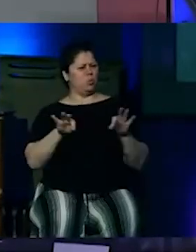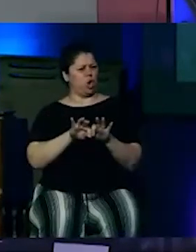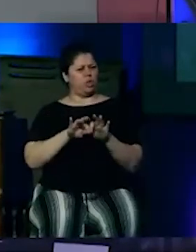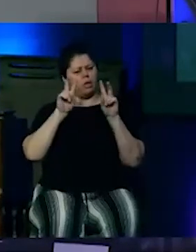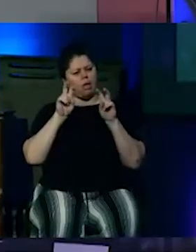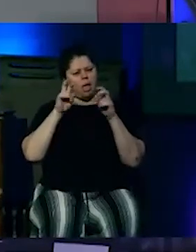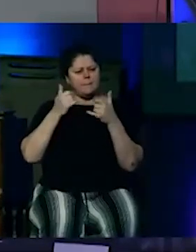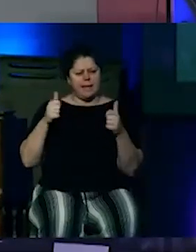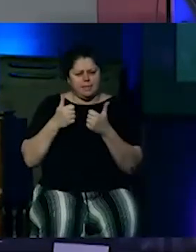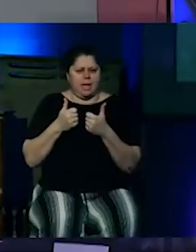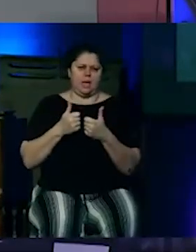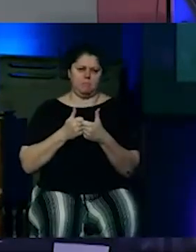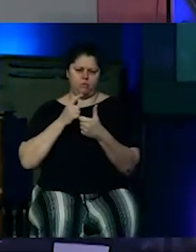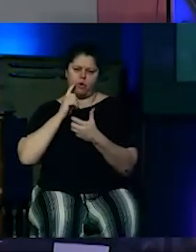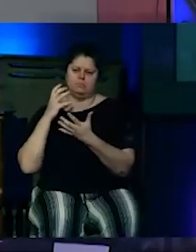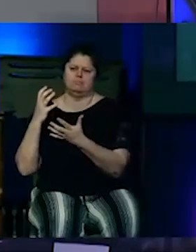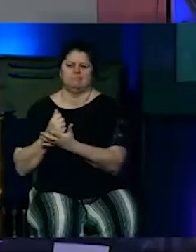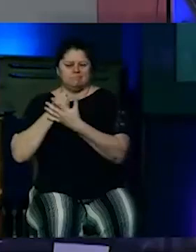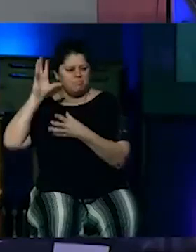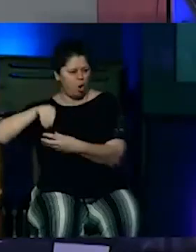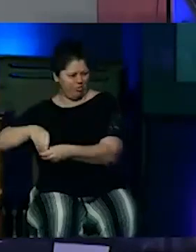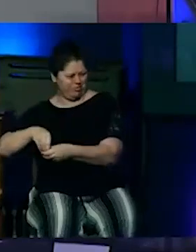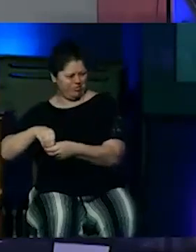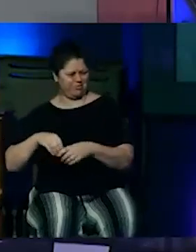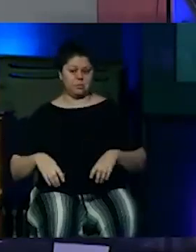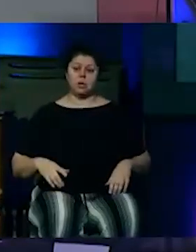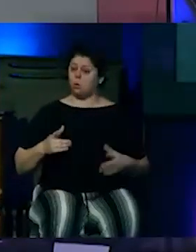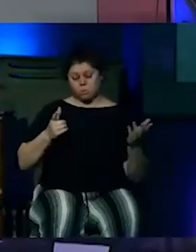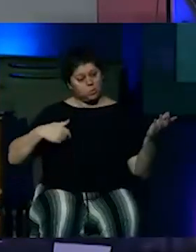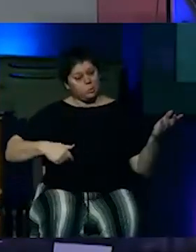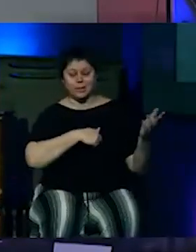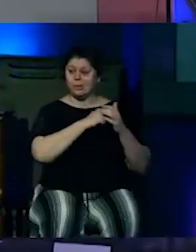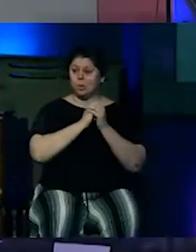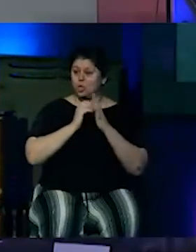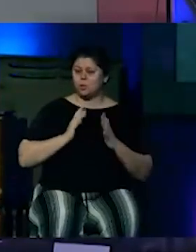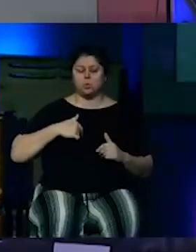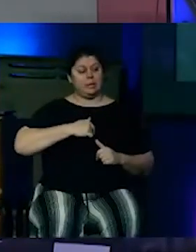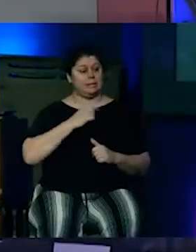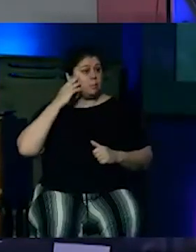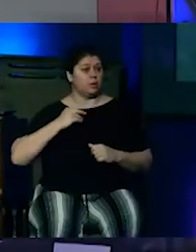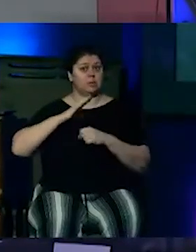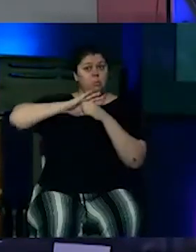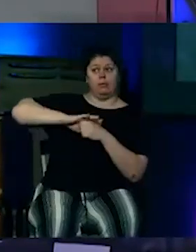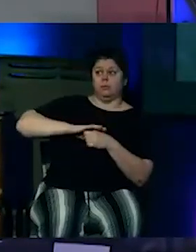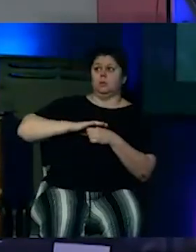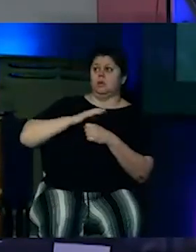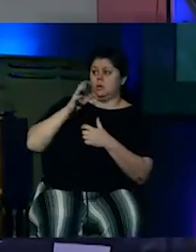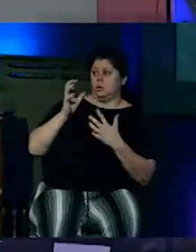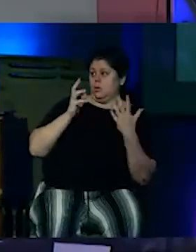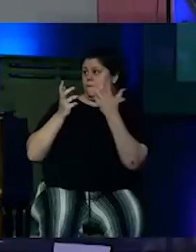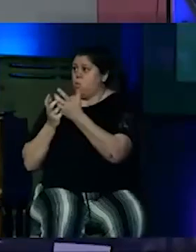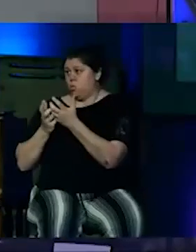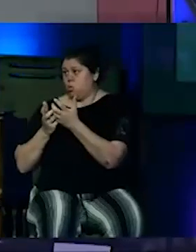playing the game a little bit for. Right? So worshipers experience pressure to conform and perform, or they leave. You're given